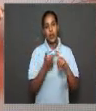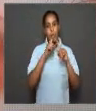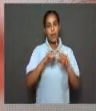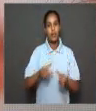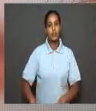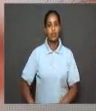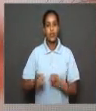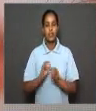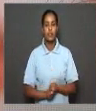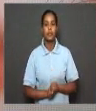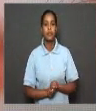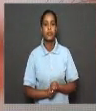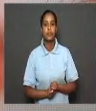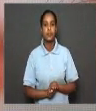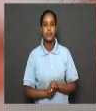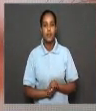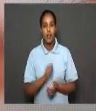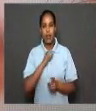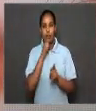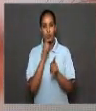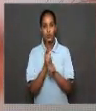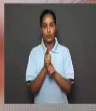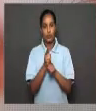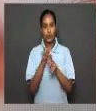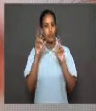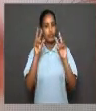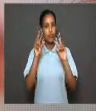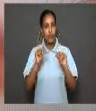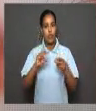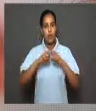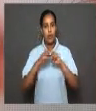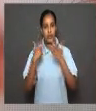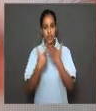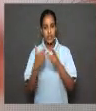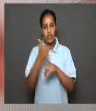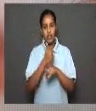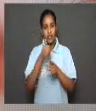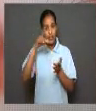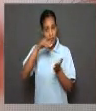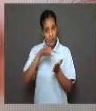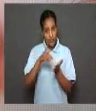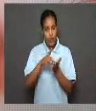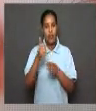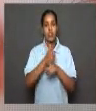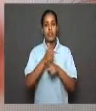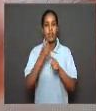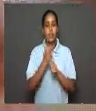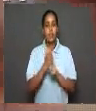Welcome back, students. I am sure you had no problem with this review